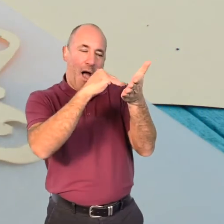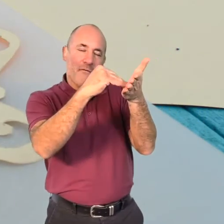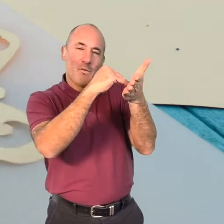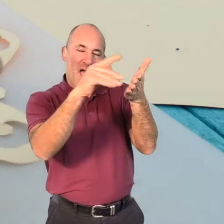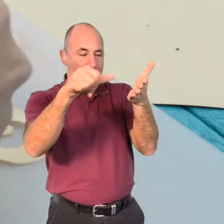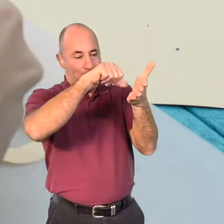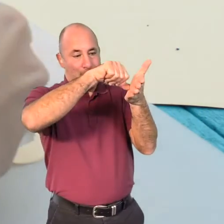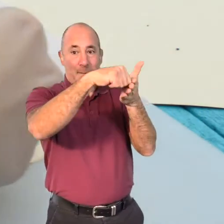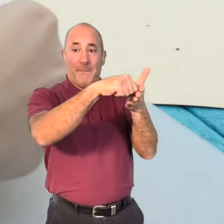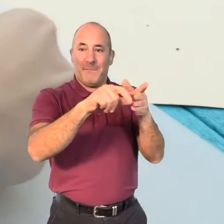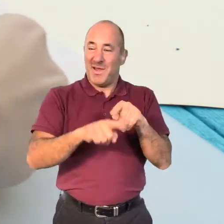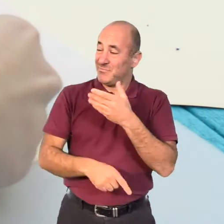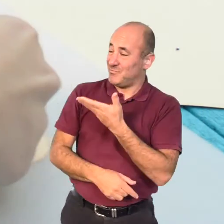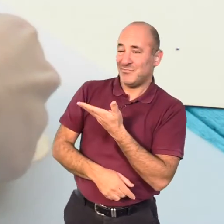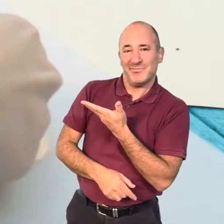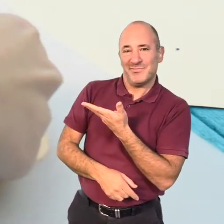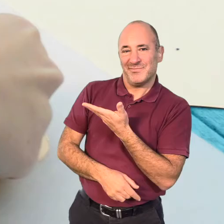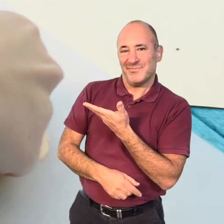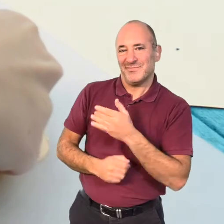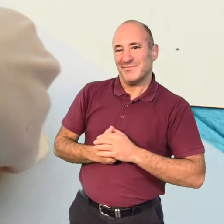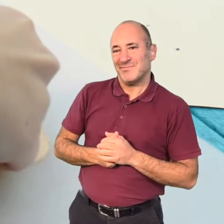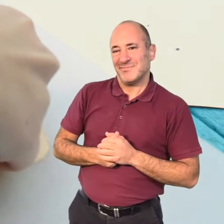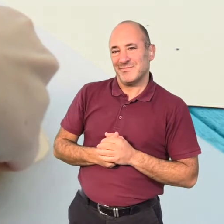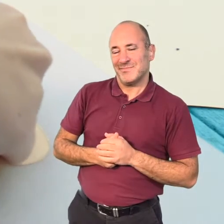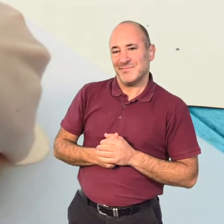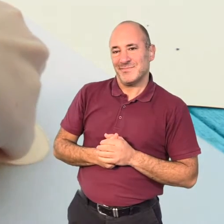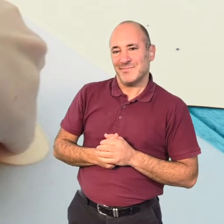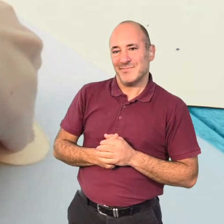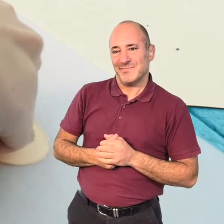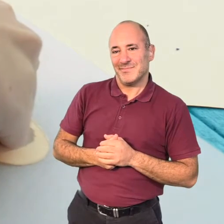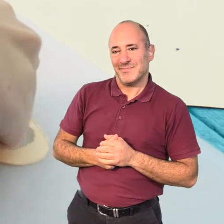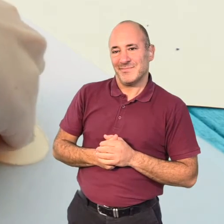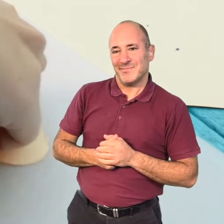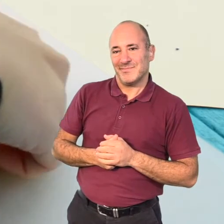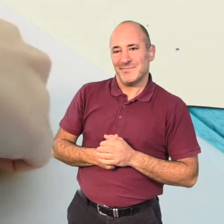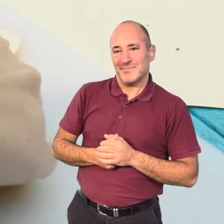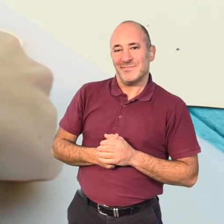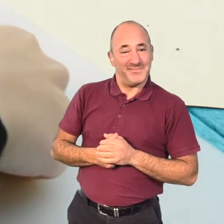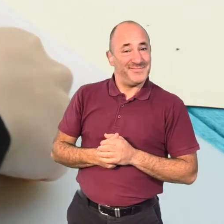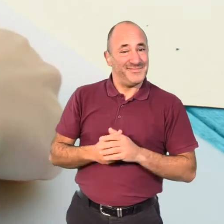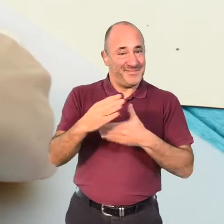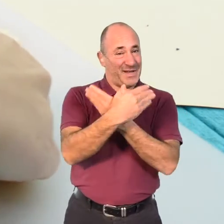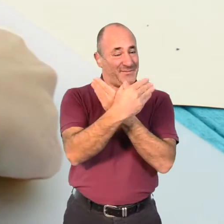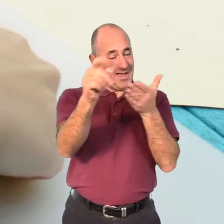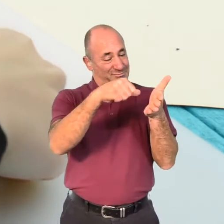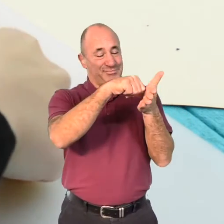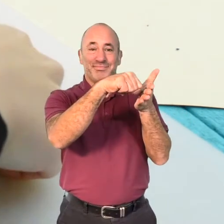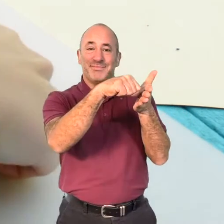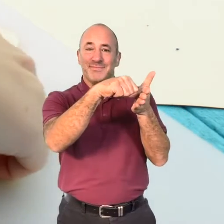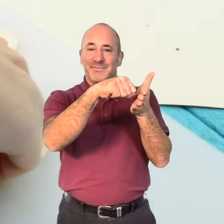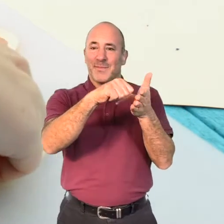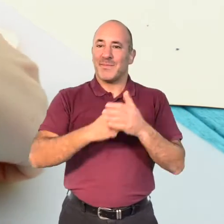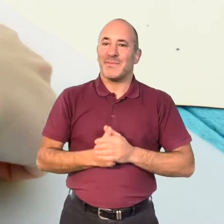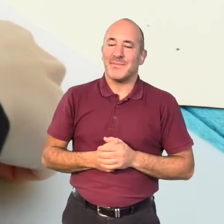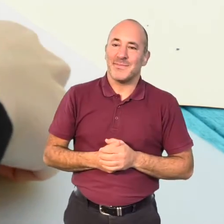and I'm going to stick it over my pencil about halfway up where it is across the middle of my butterfly.